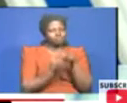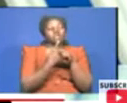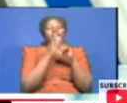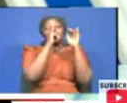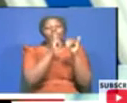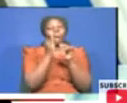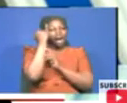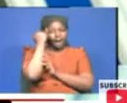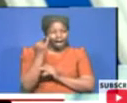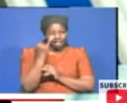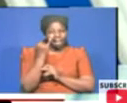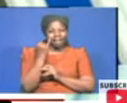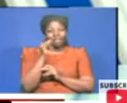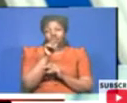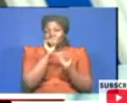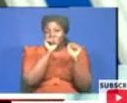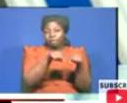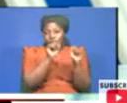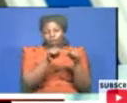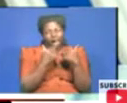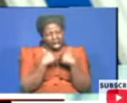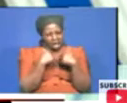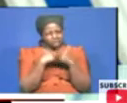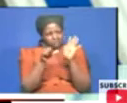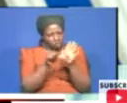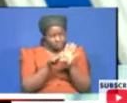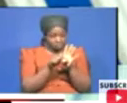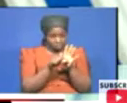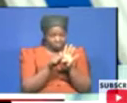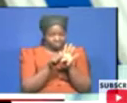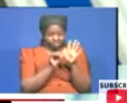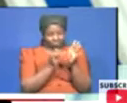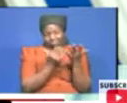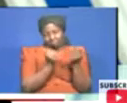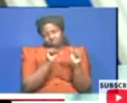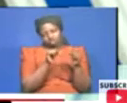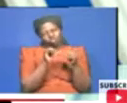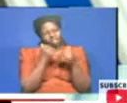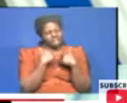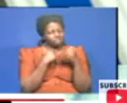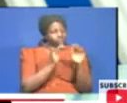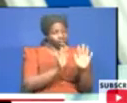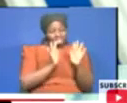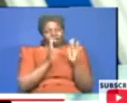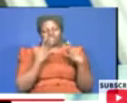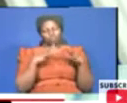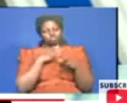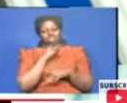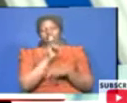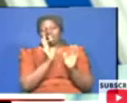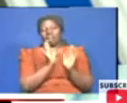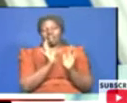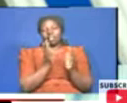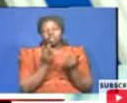there's, you know, you're likely to run into problems. It is true. You know, resistance, and people don't want it. And so on and so forth. So